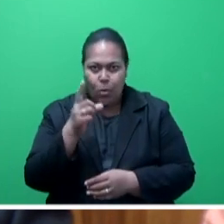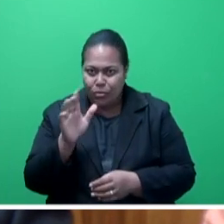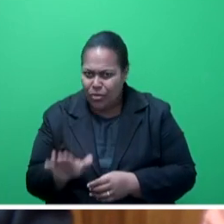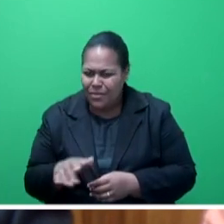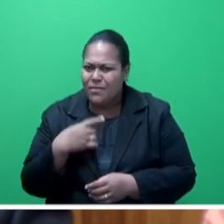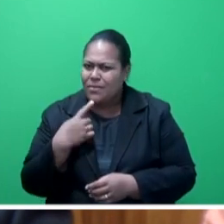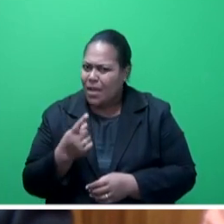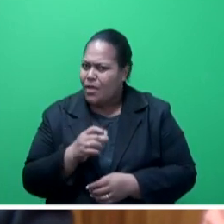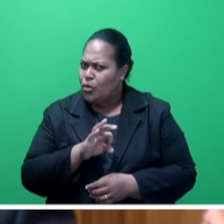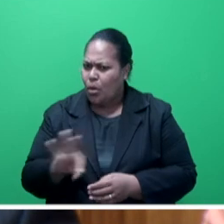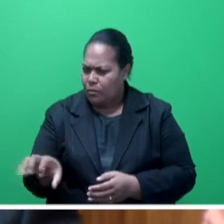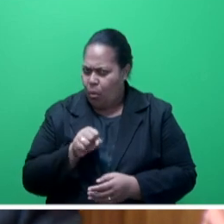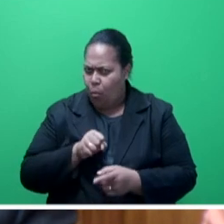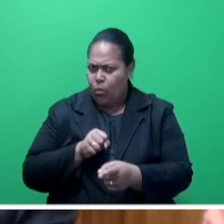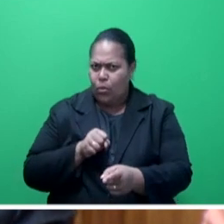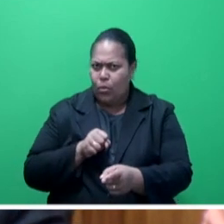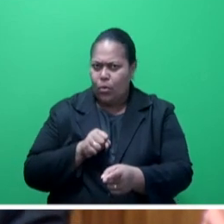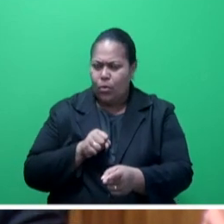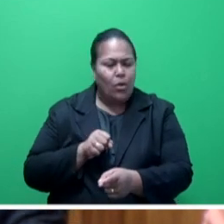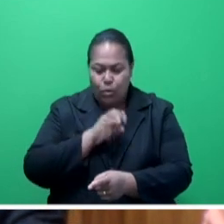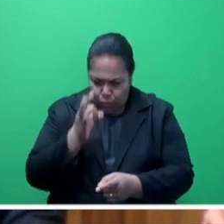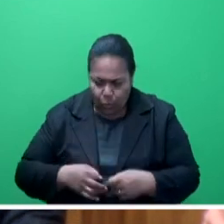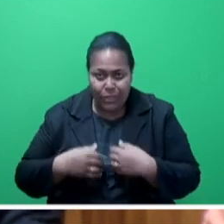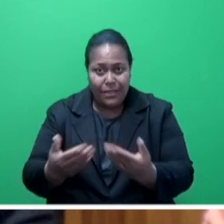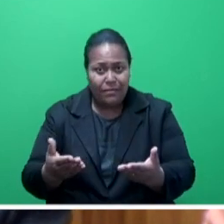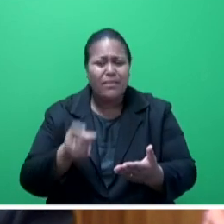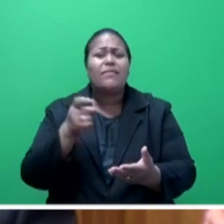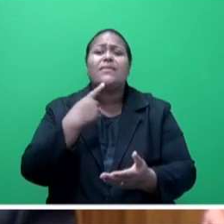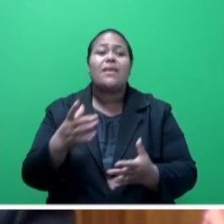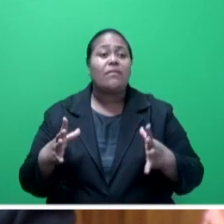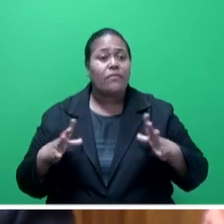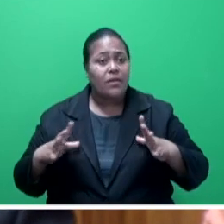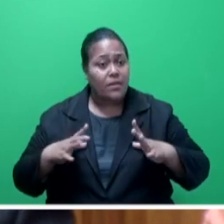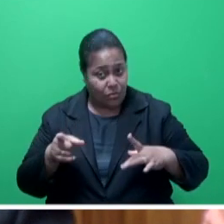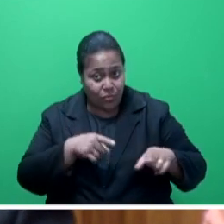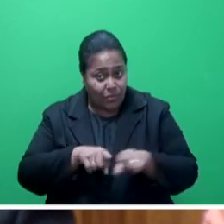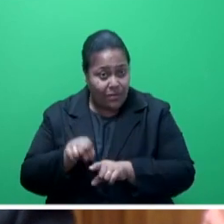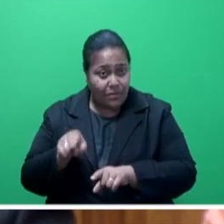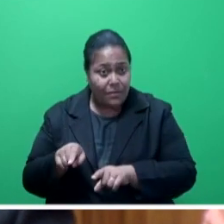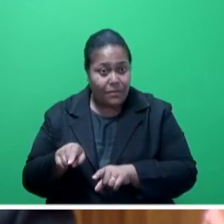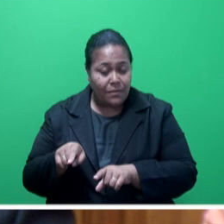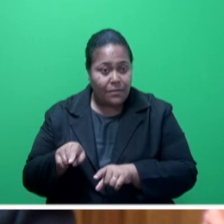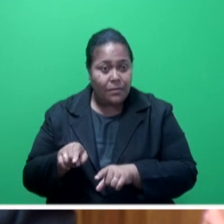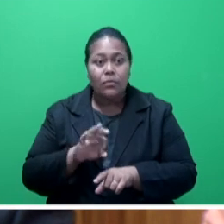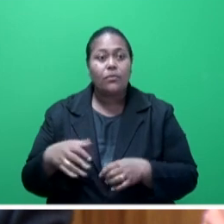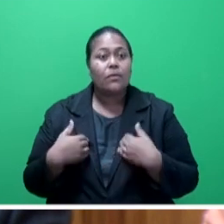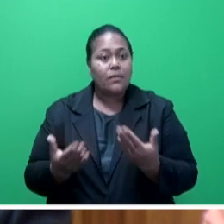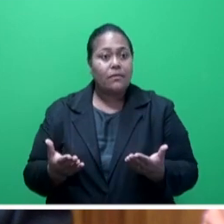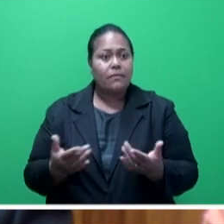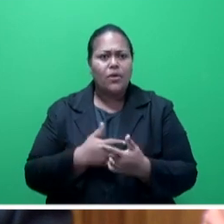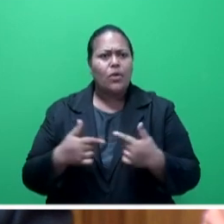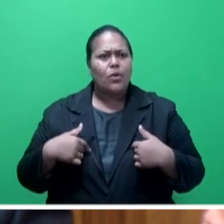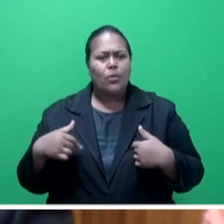children. That is what they are saying. If you call it the freebie, that is what you are saying. They are saying that we should